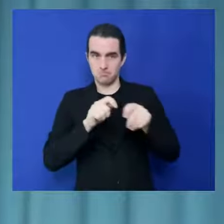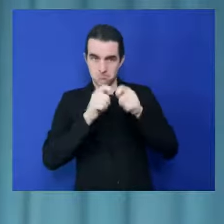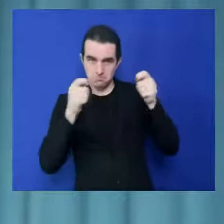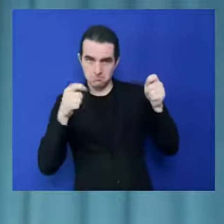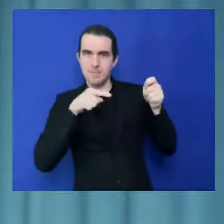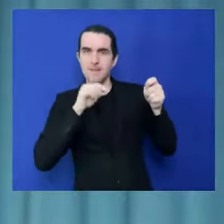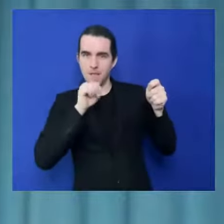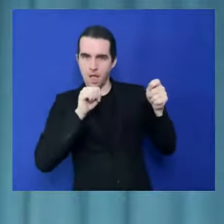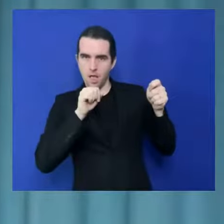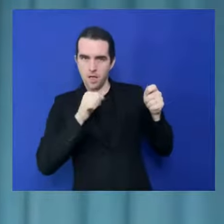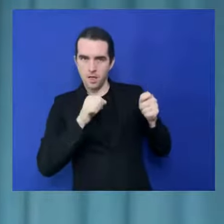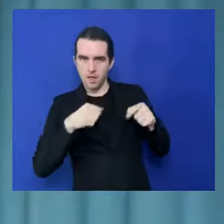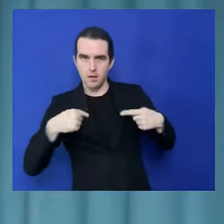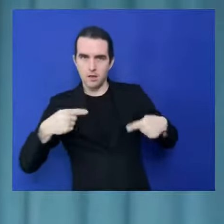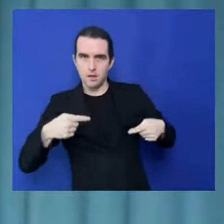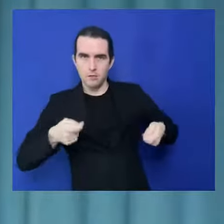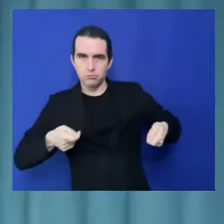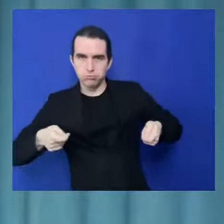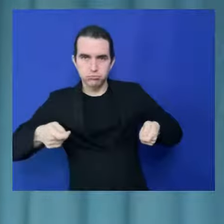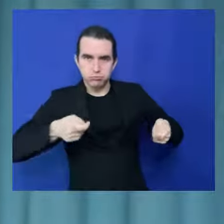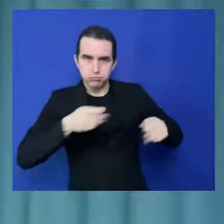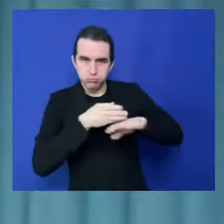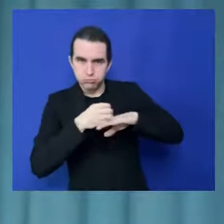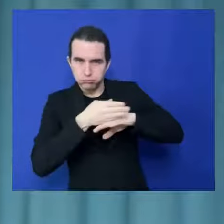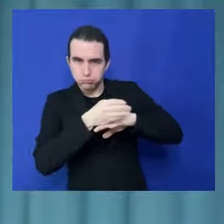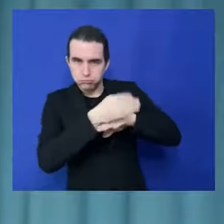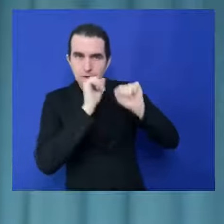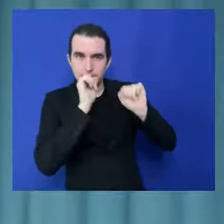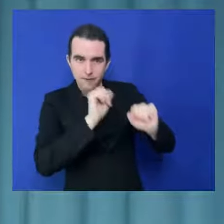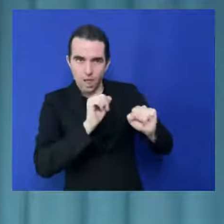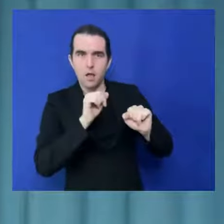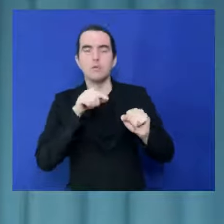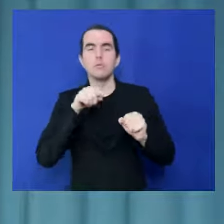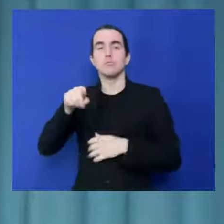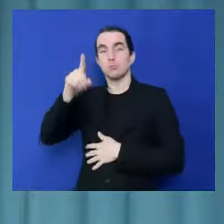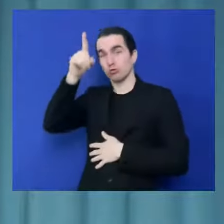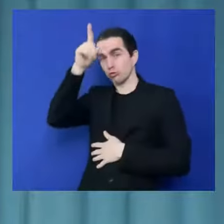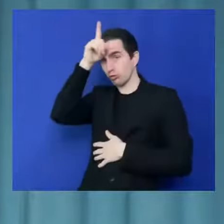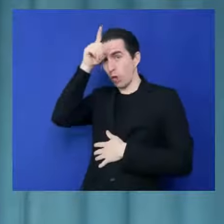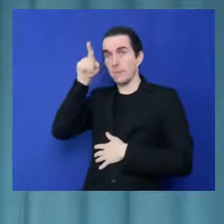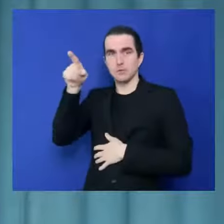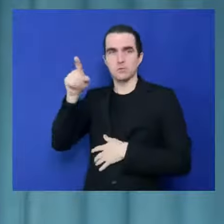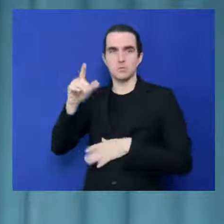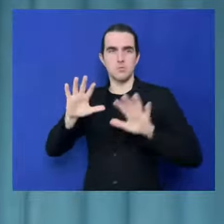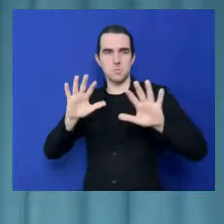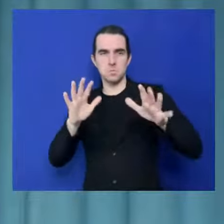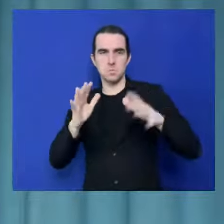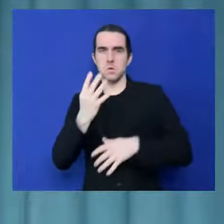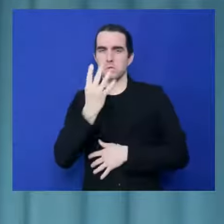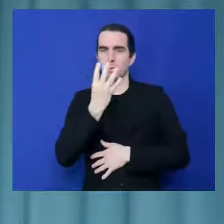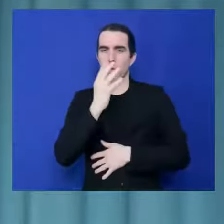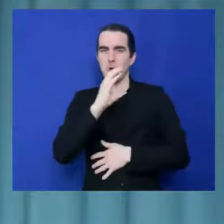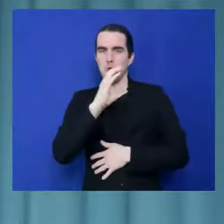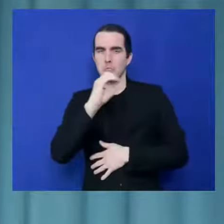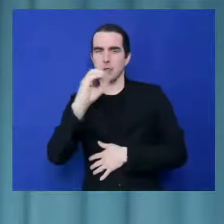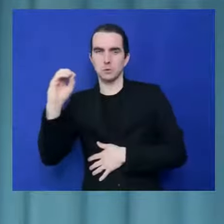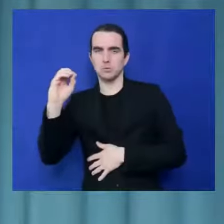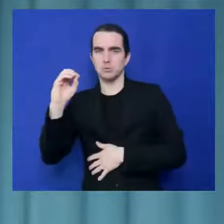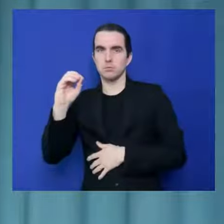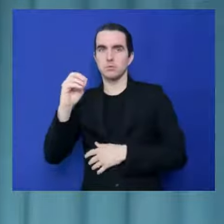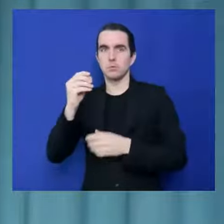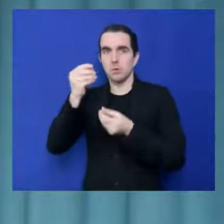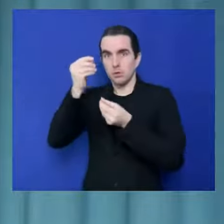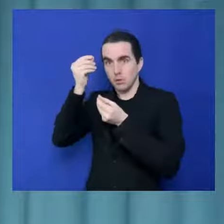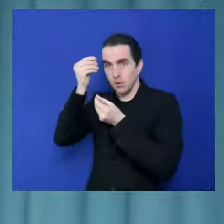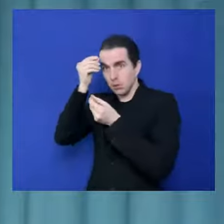where digitization actually helps to say, like, okay, this is one blip of information which is crucial for somebody, and it needs to be